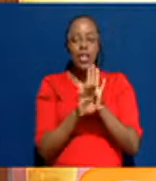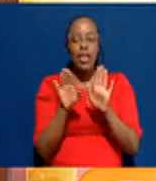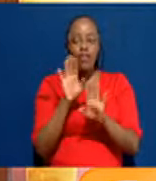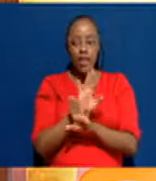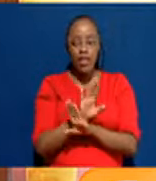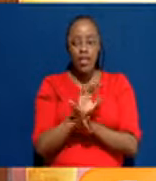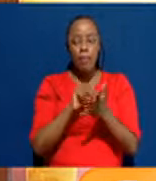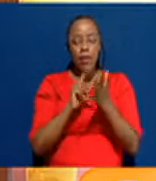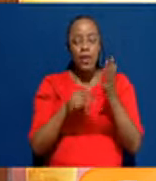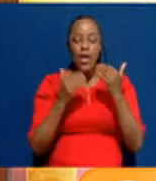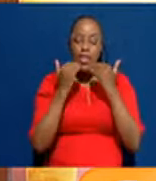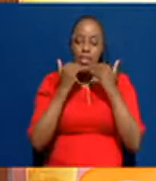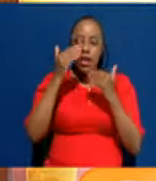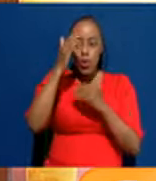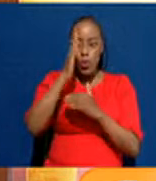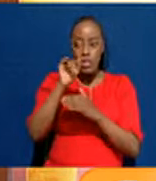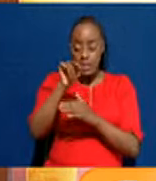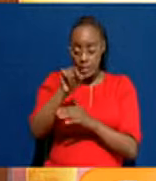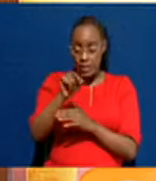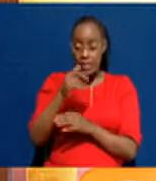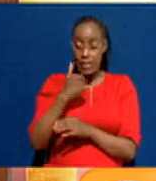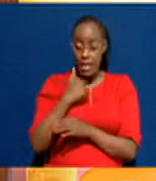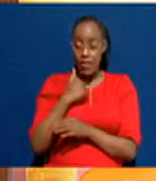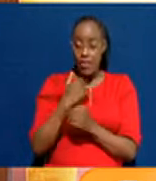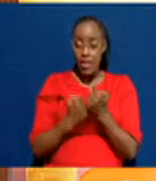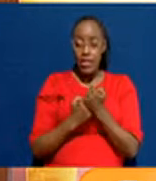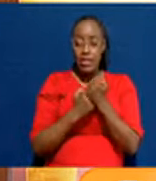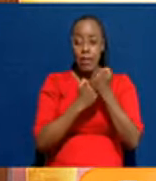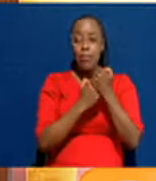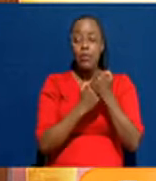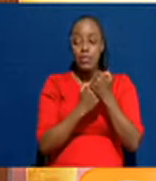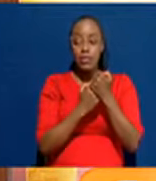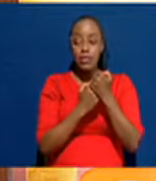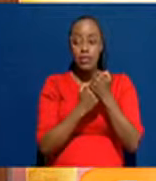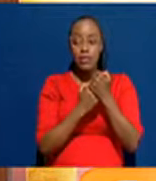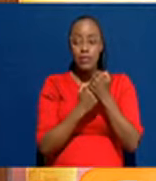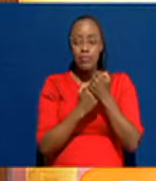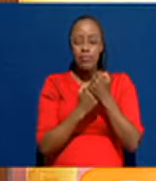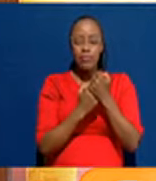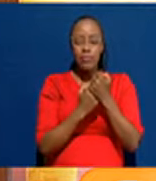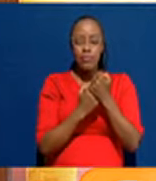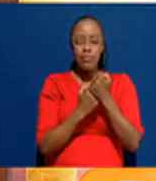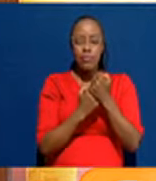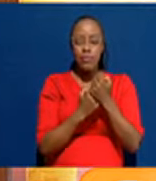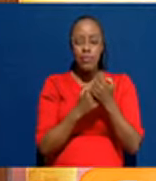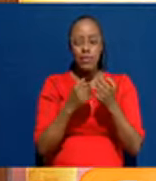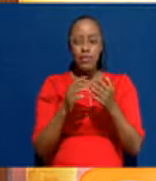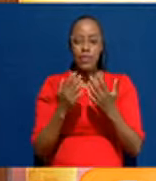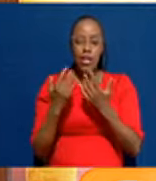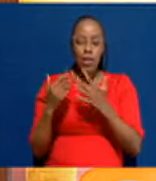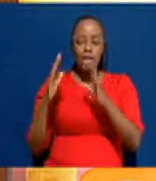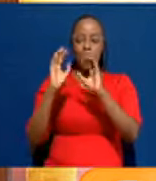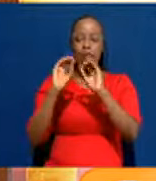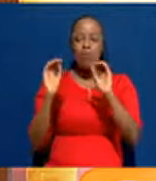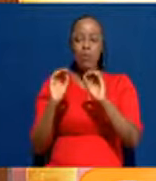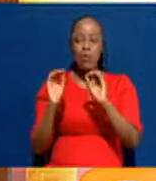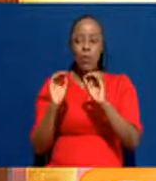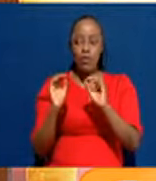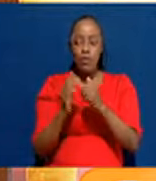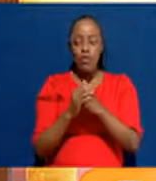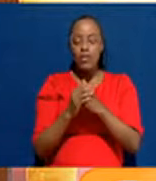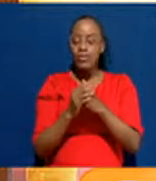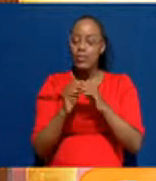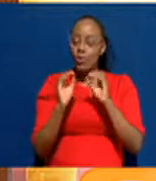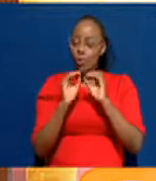I really thank them for the support system they are giving to athletes. And let them keep up to support